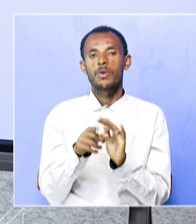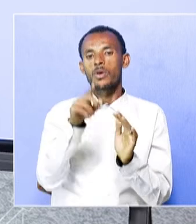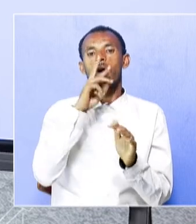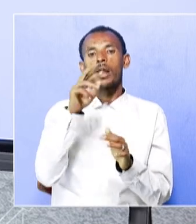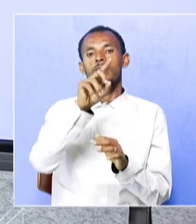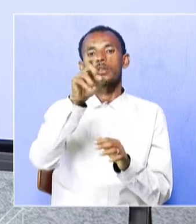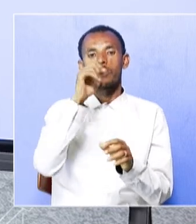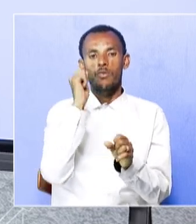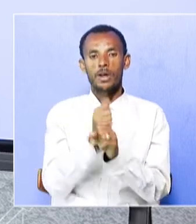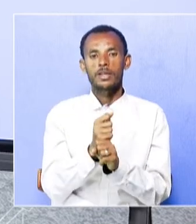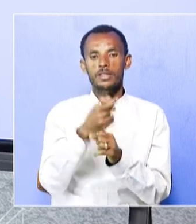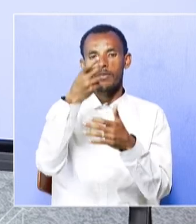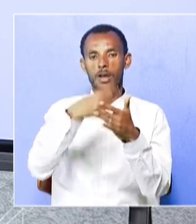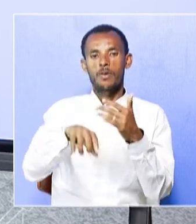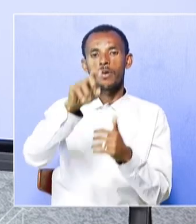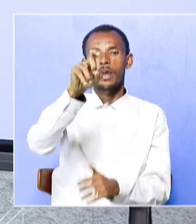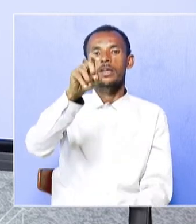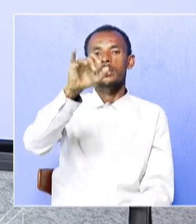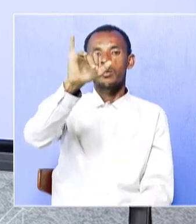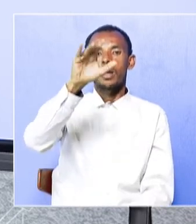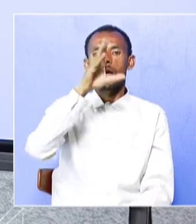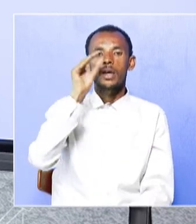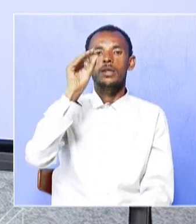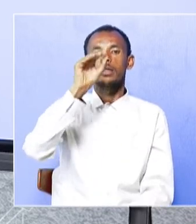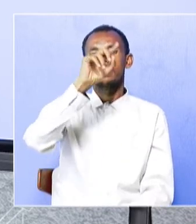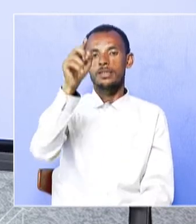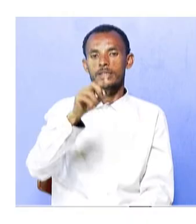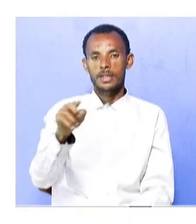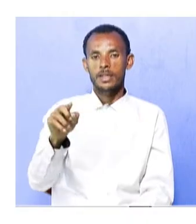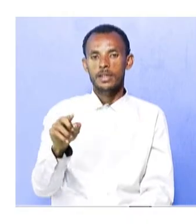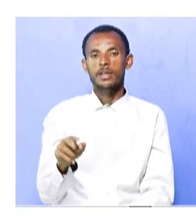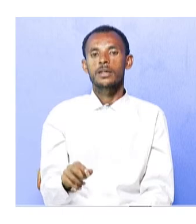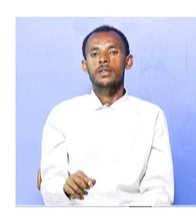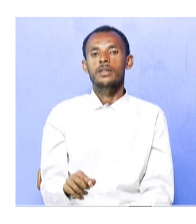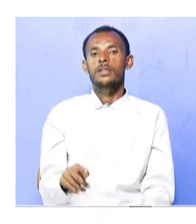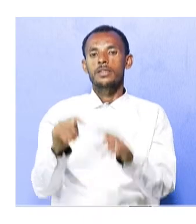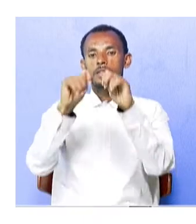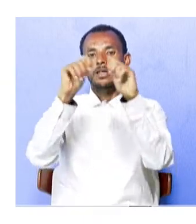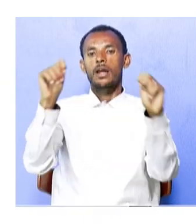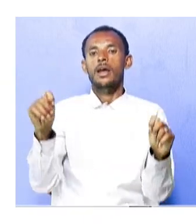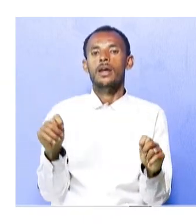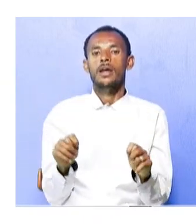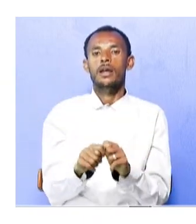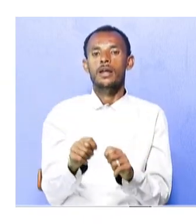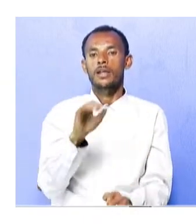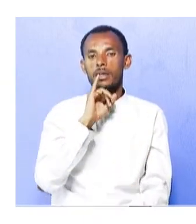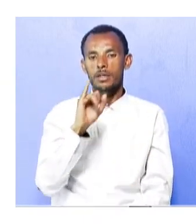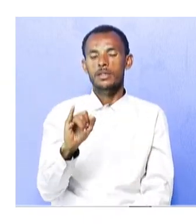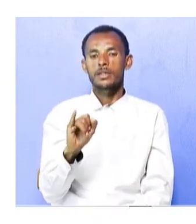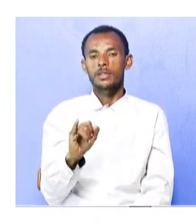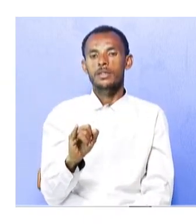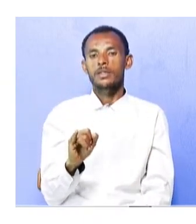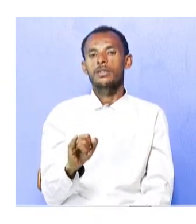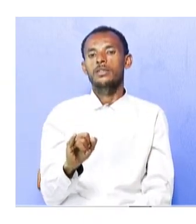are asked to find the value of x, y, and z where the triangle is a triangle of